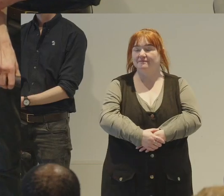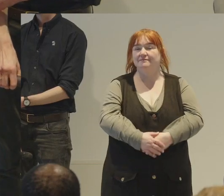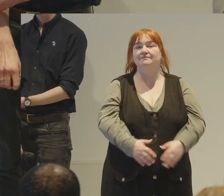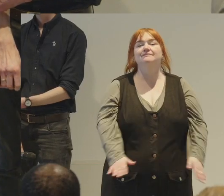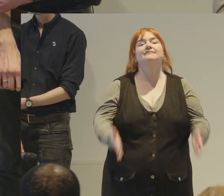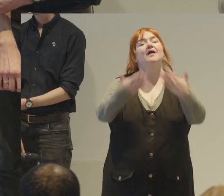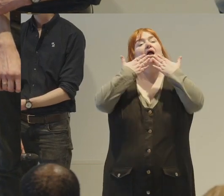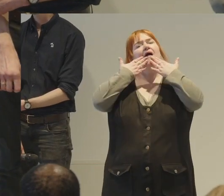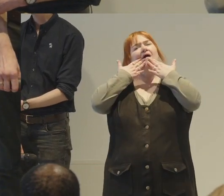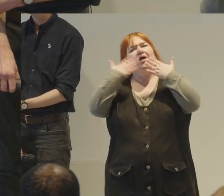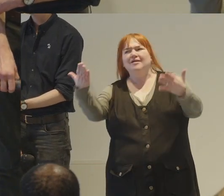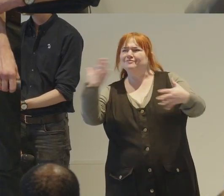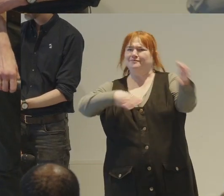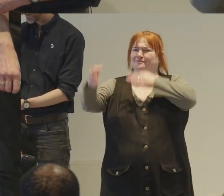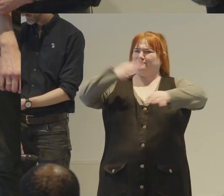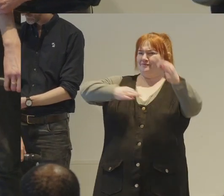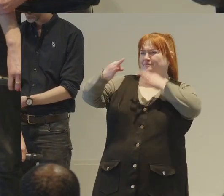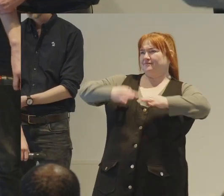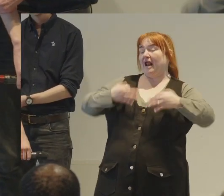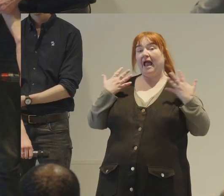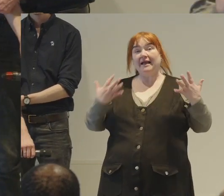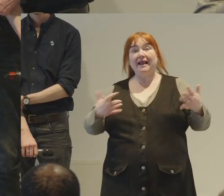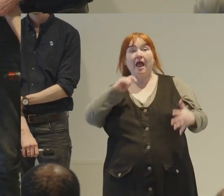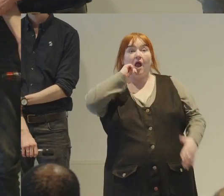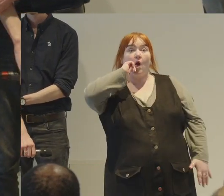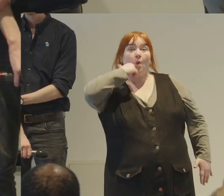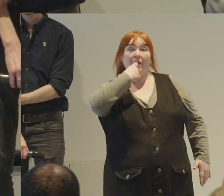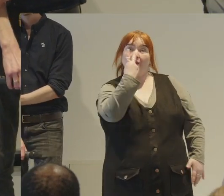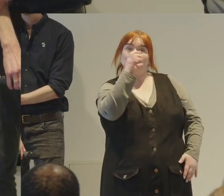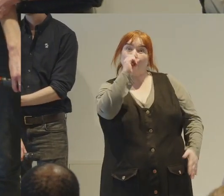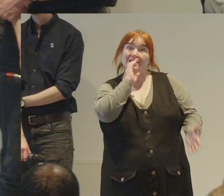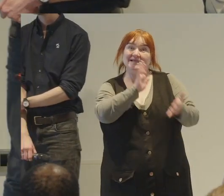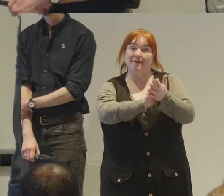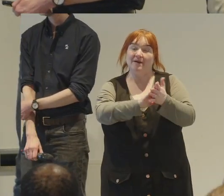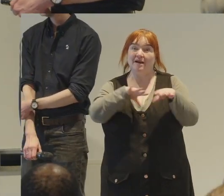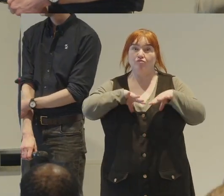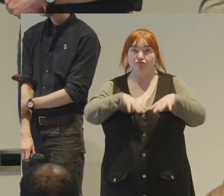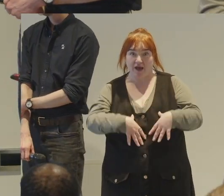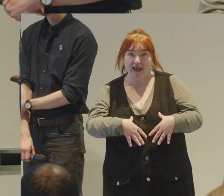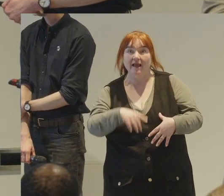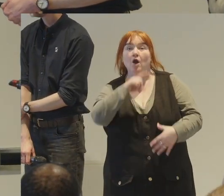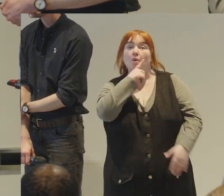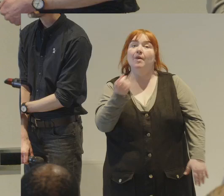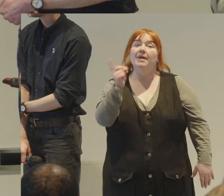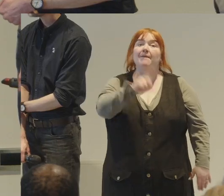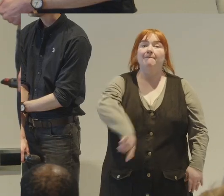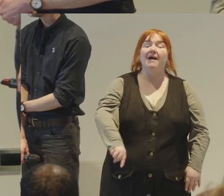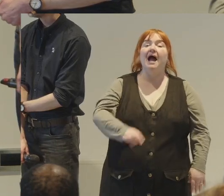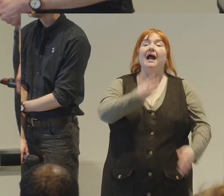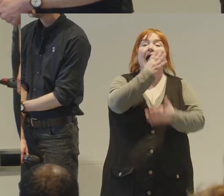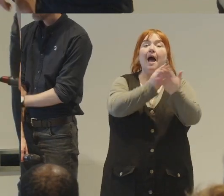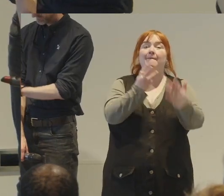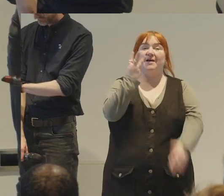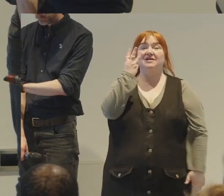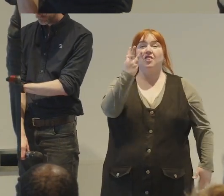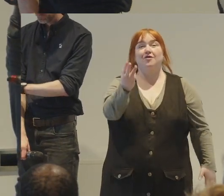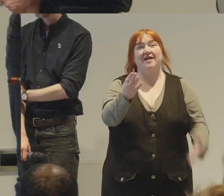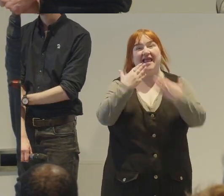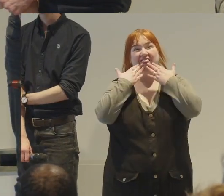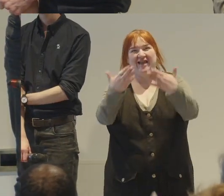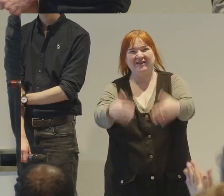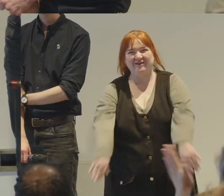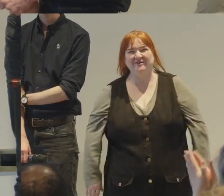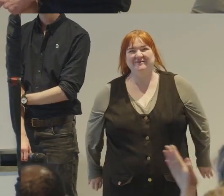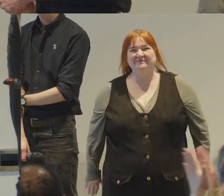Thank you for the questions. Now there's going to be a 20-minute break and you'll be back at 3:30. Thank you. Thank